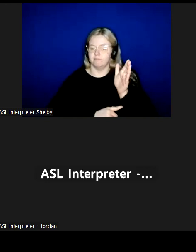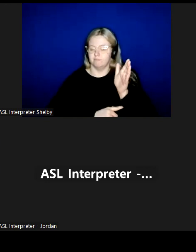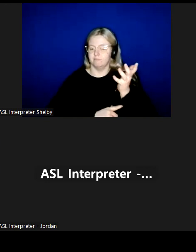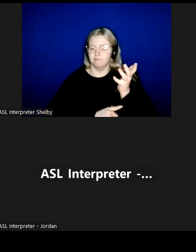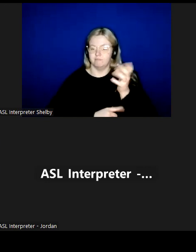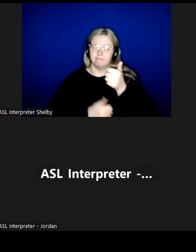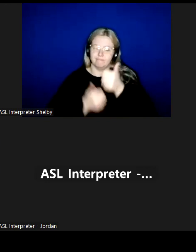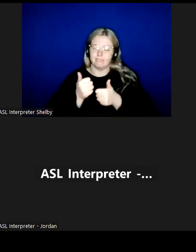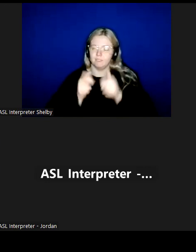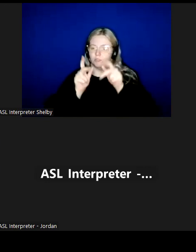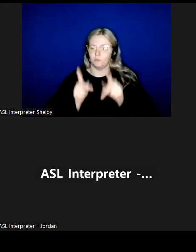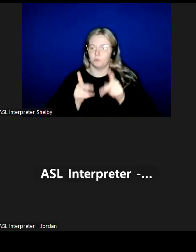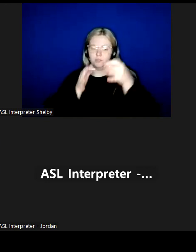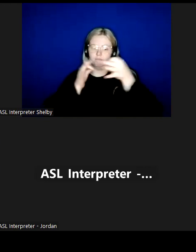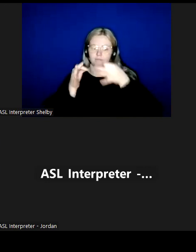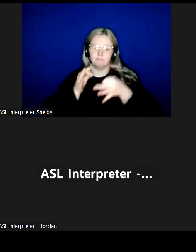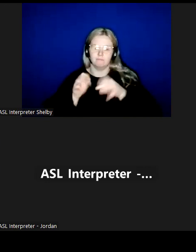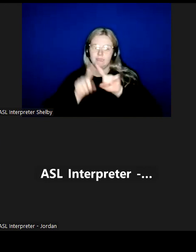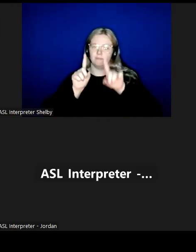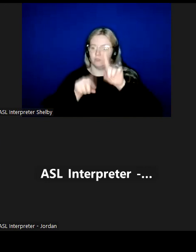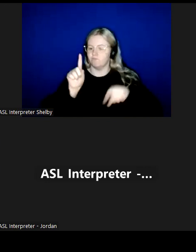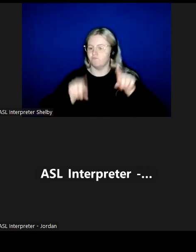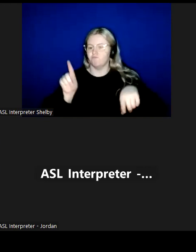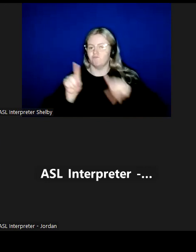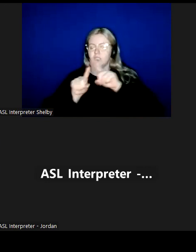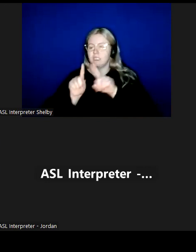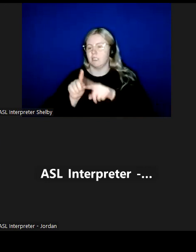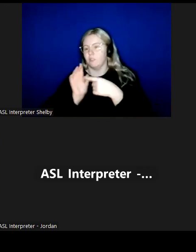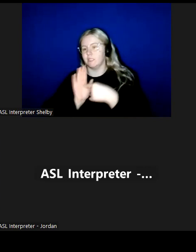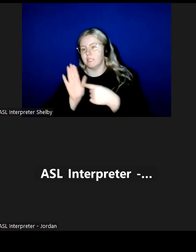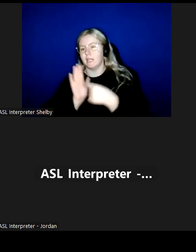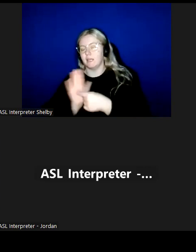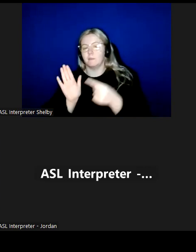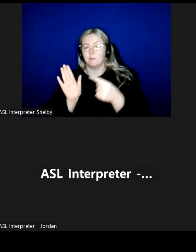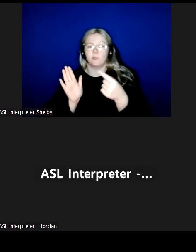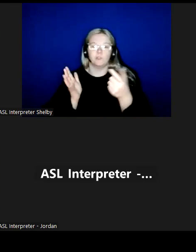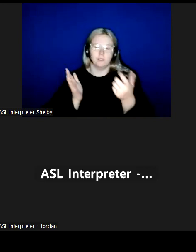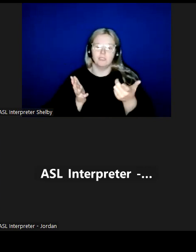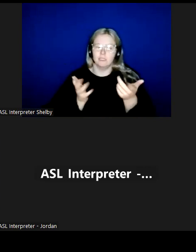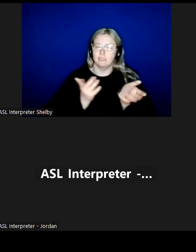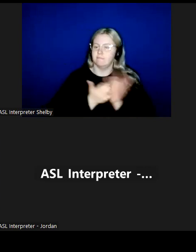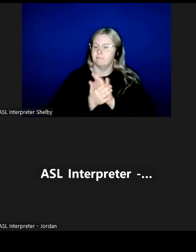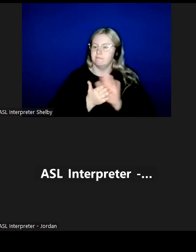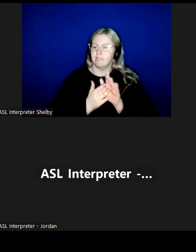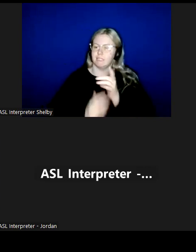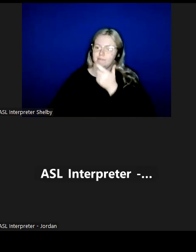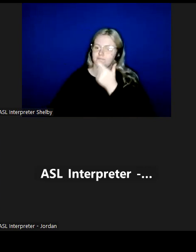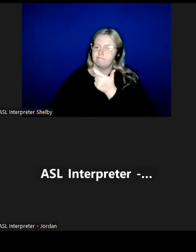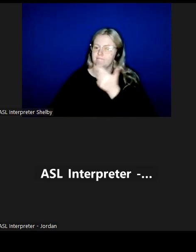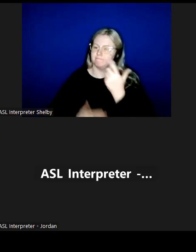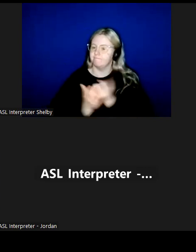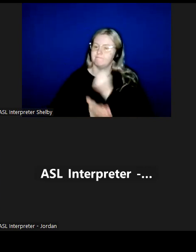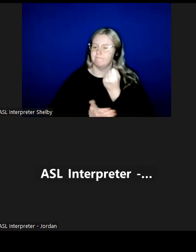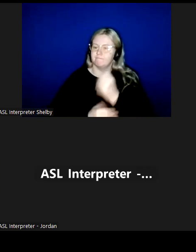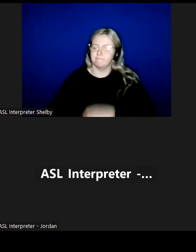ways of explaining things and different examples that we like to use. So it's nice to listen